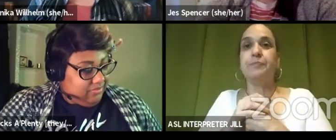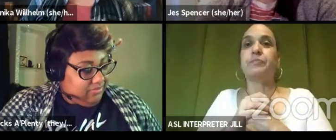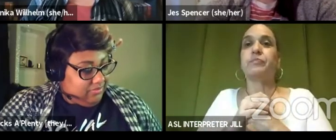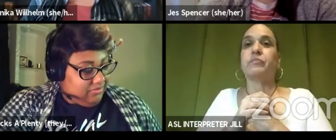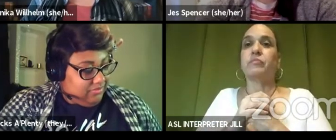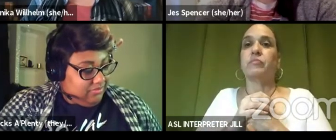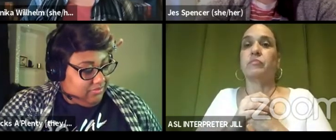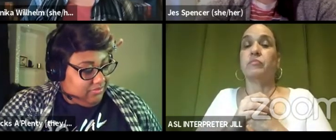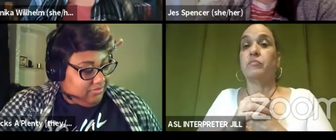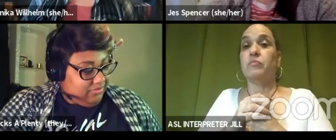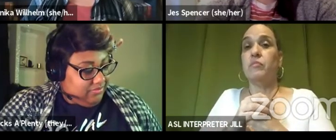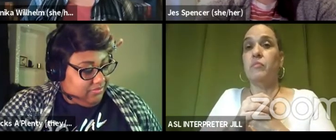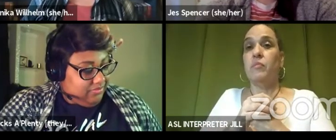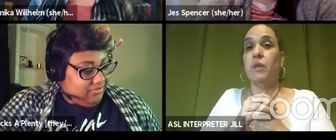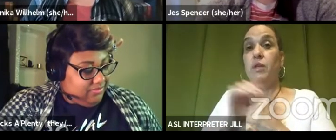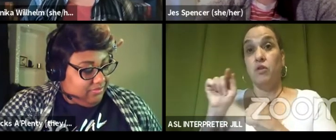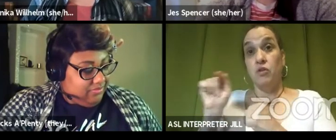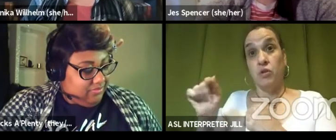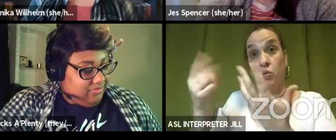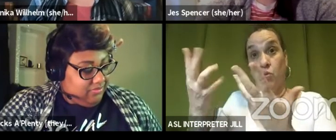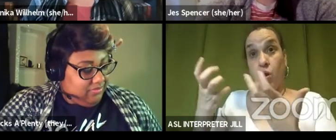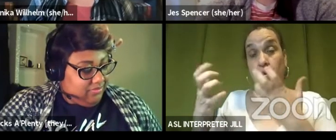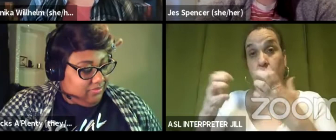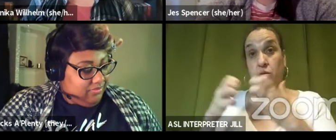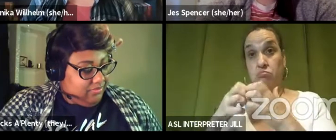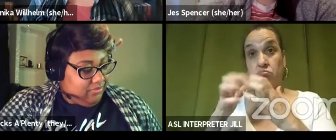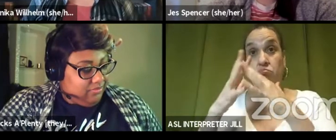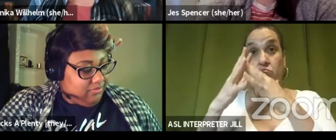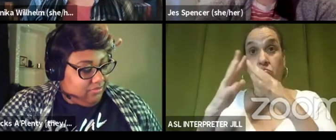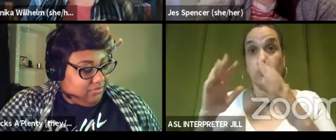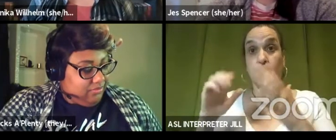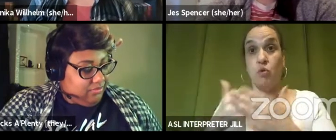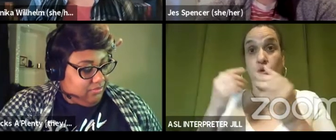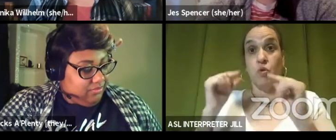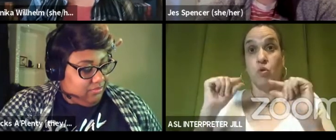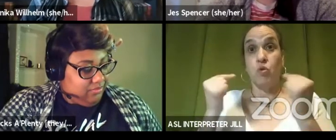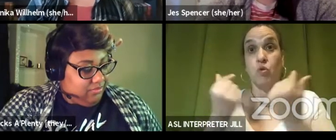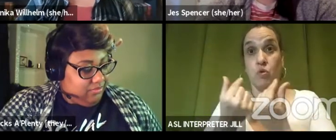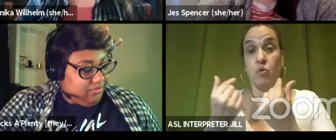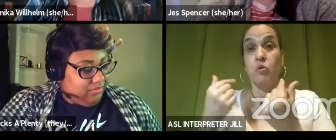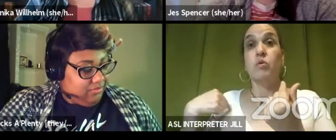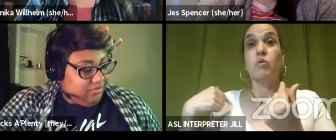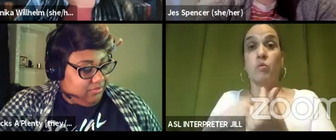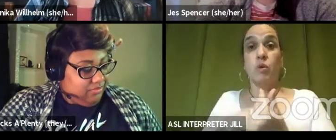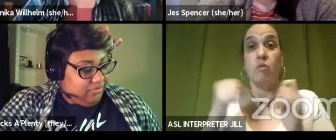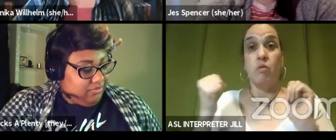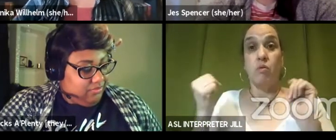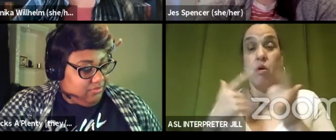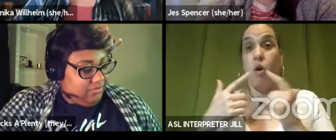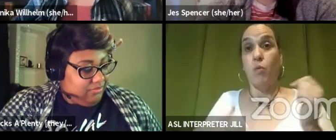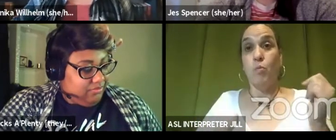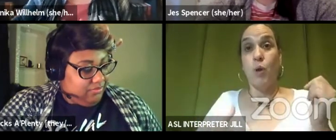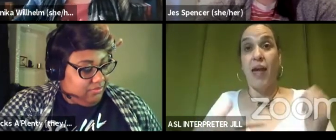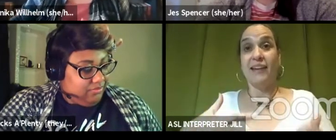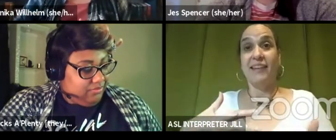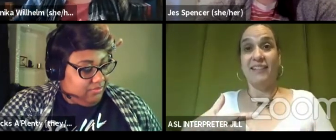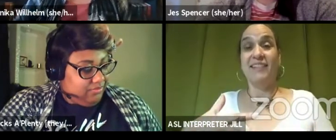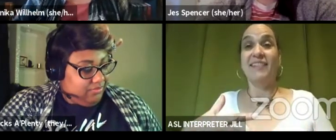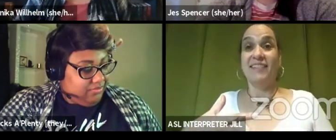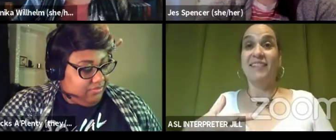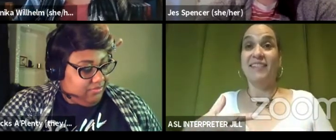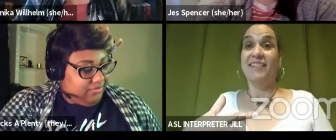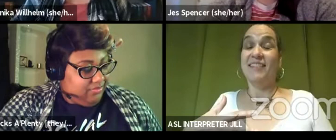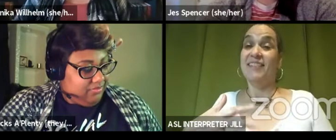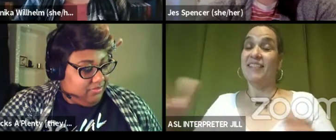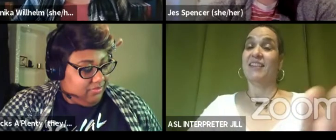and she wanted to start this group, and we all were pregnant And